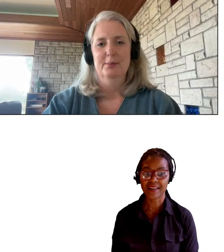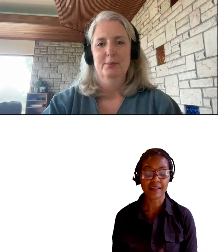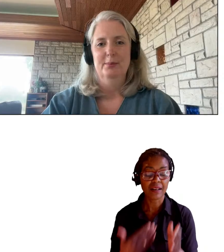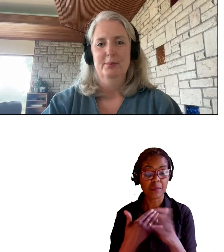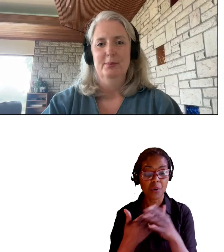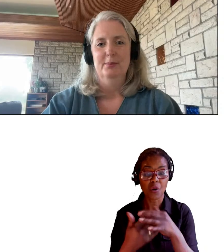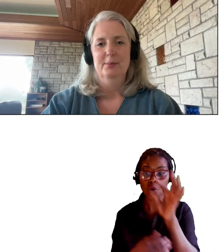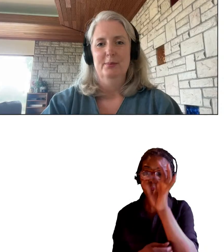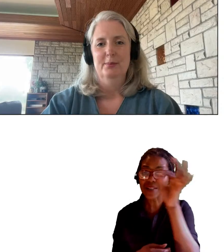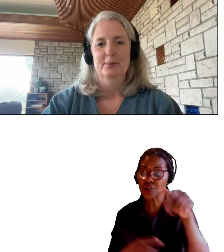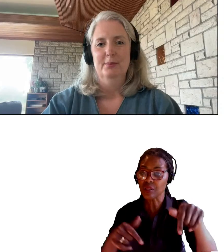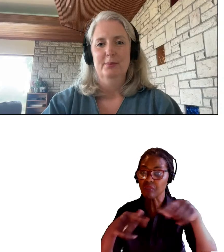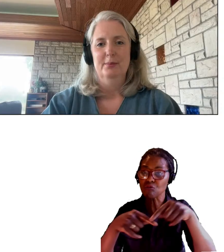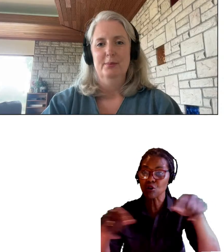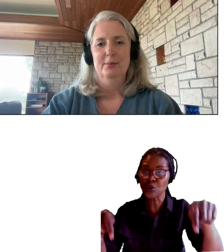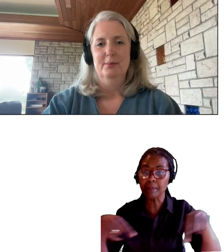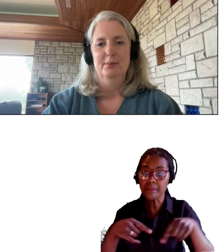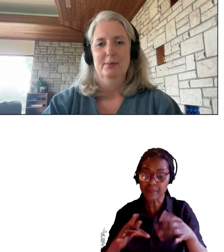No, or online?